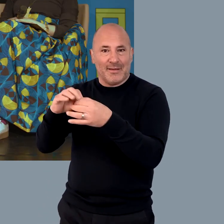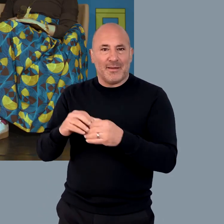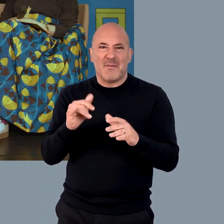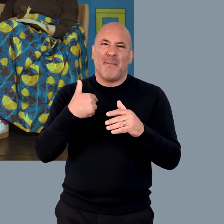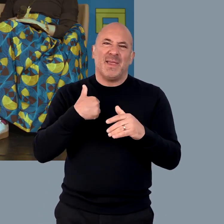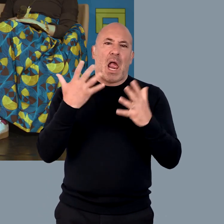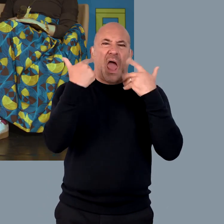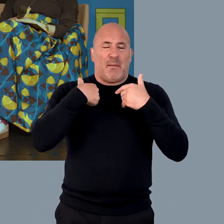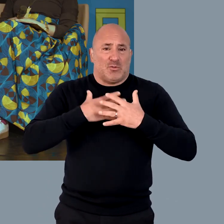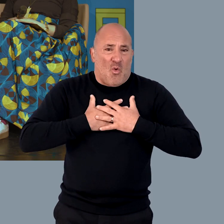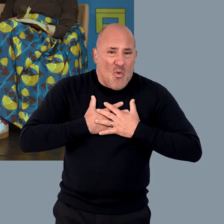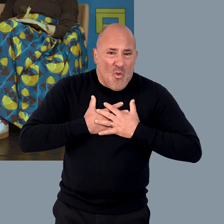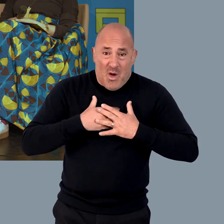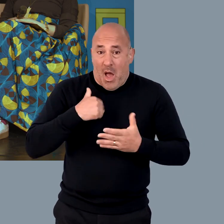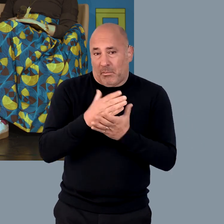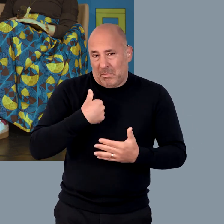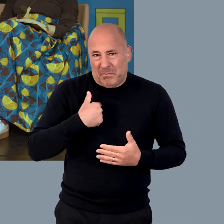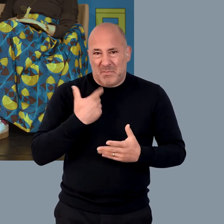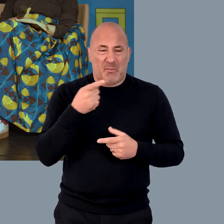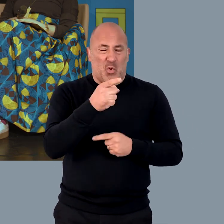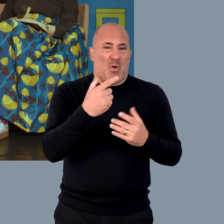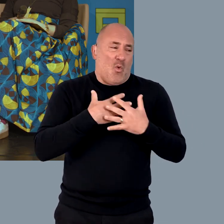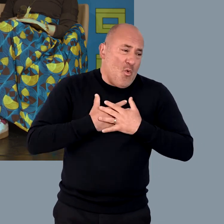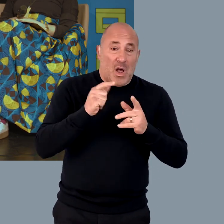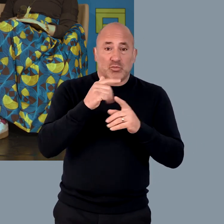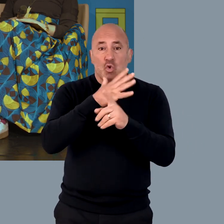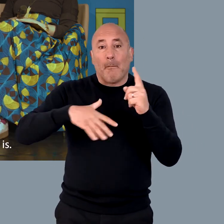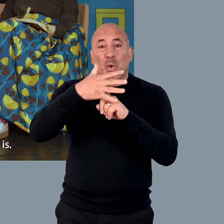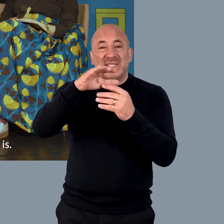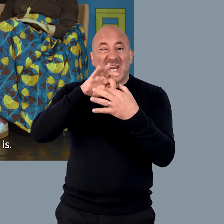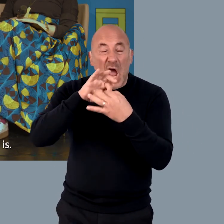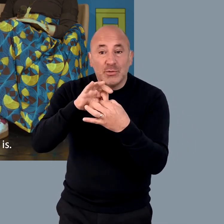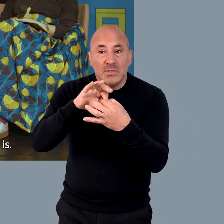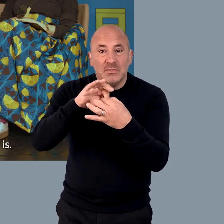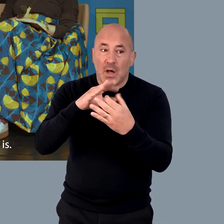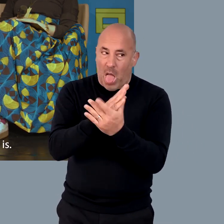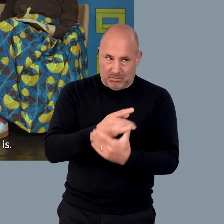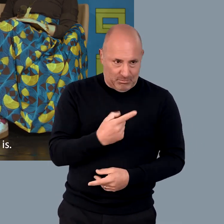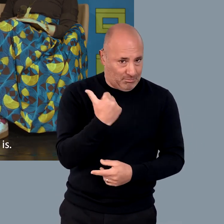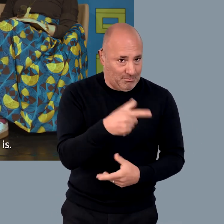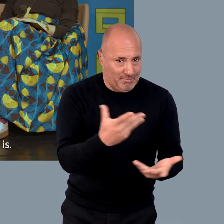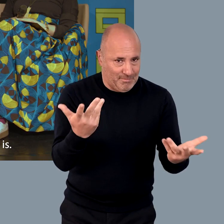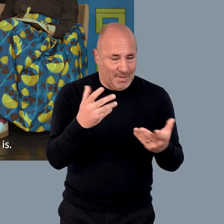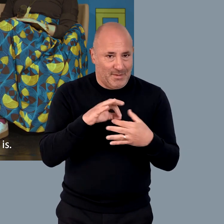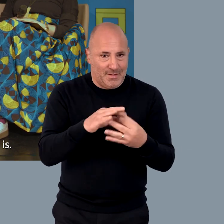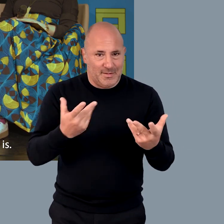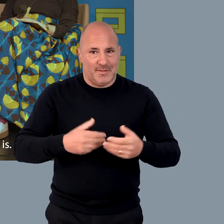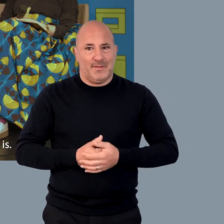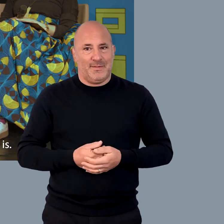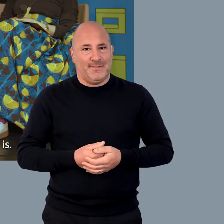to them. So maybe I'm really passionate about the climate, which I am, and maybe you're very passionate